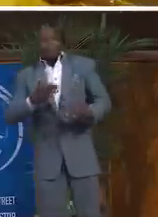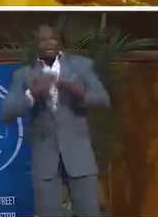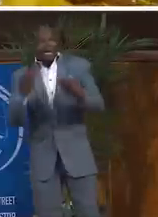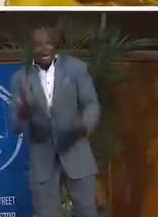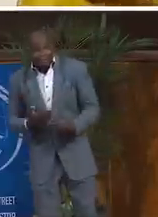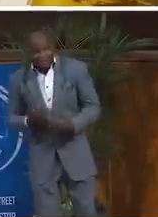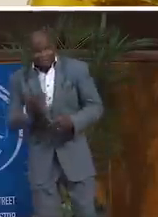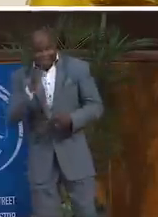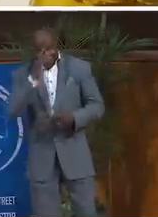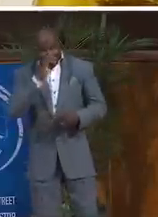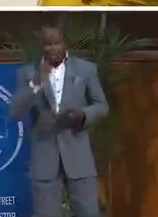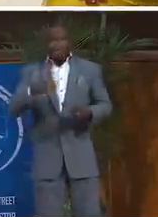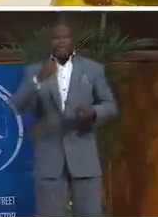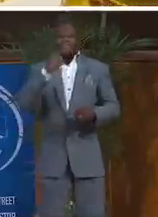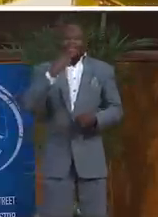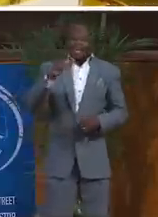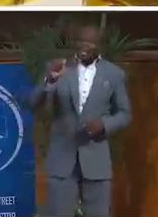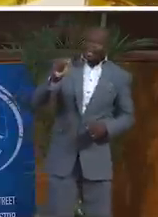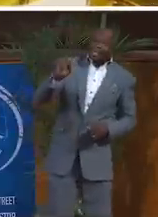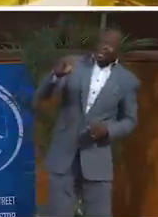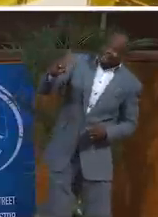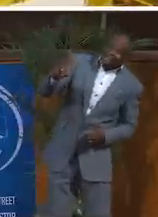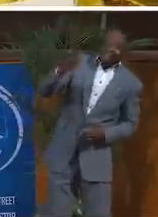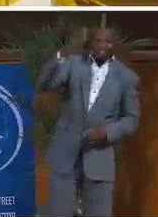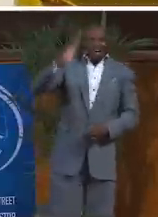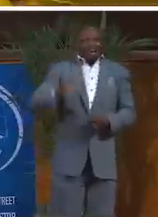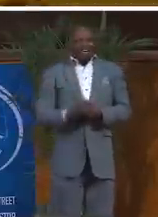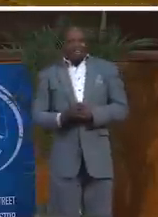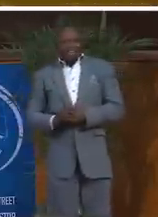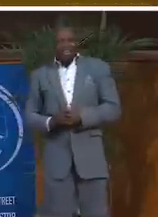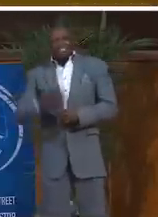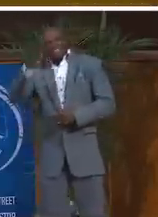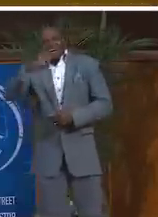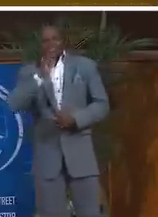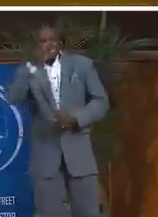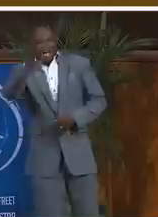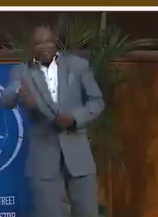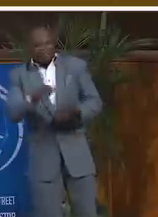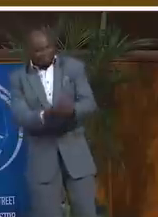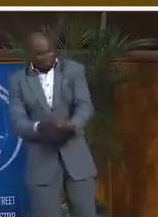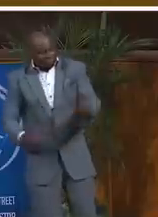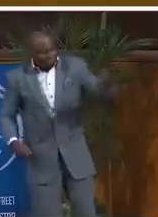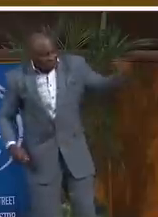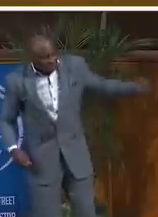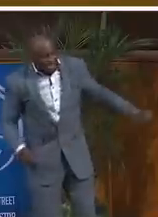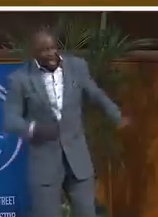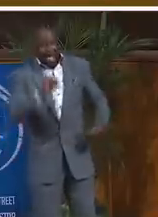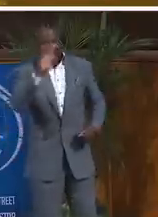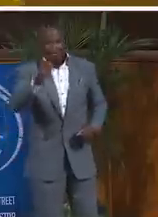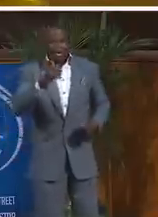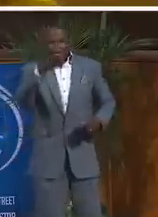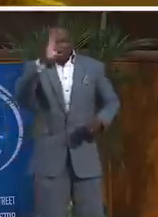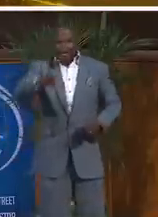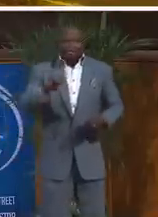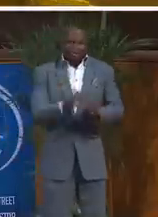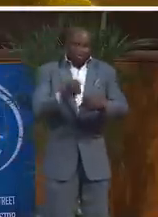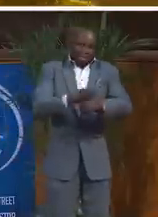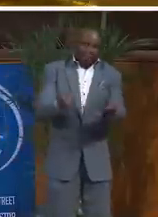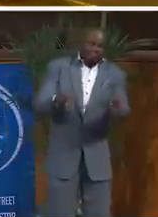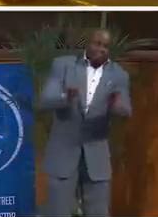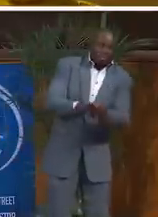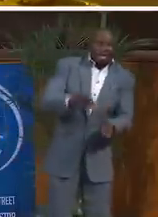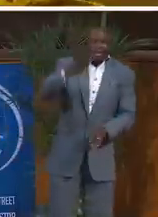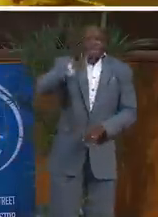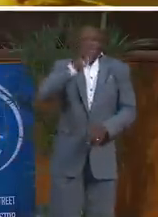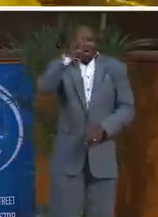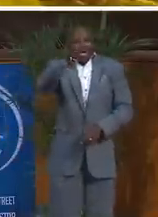glad that we can say, and God. That God doesn't have to erase it. God doesn't have to bring it to an end.